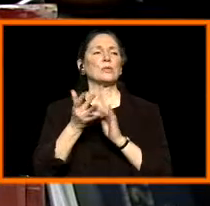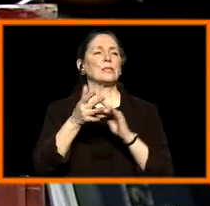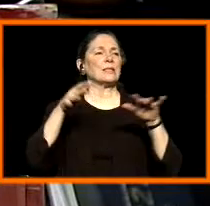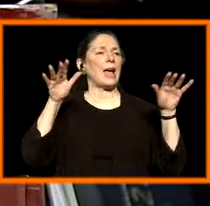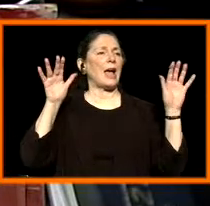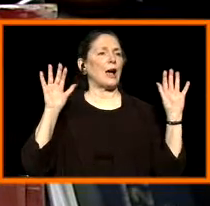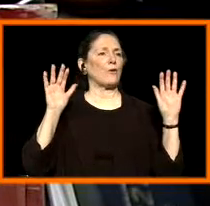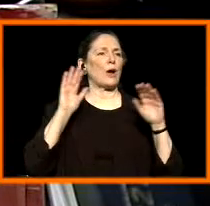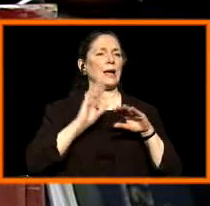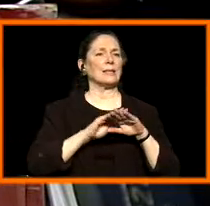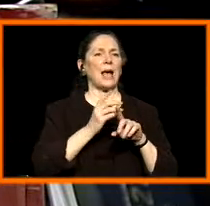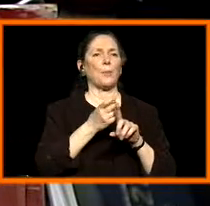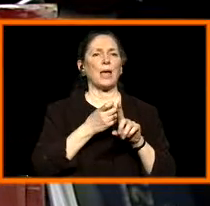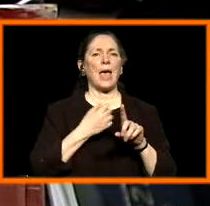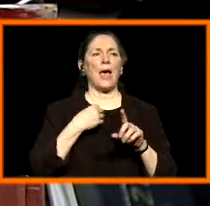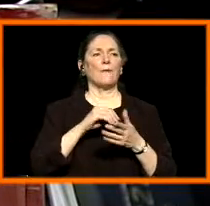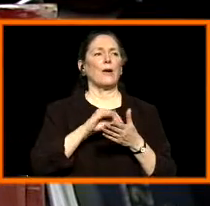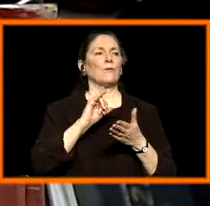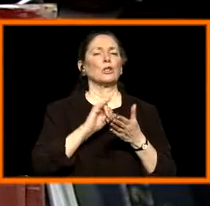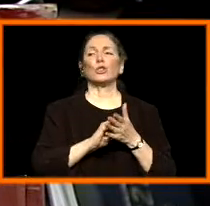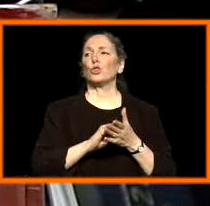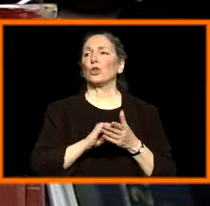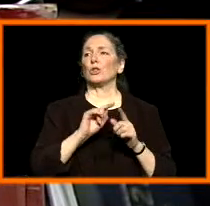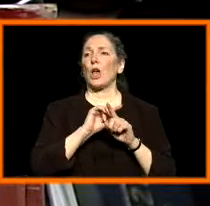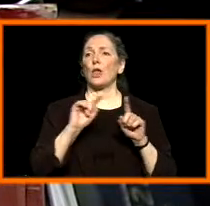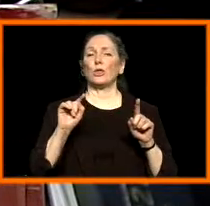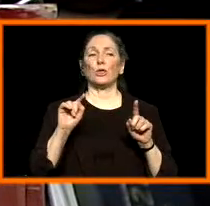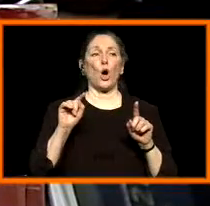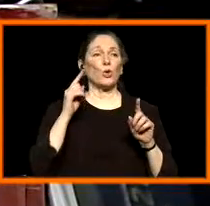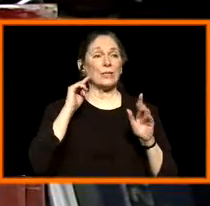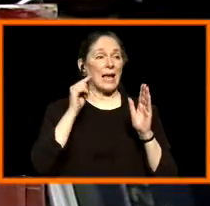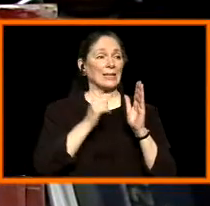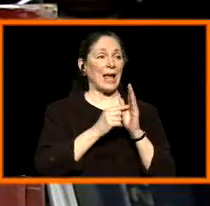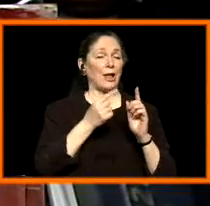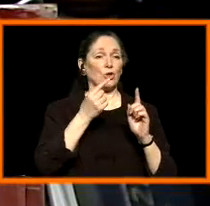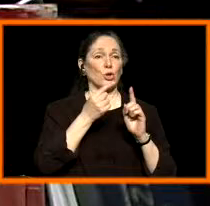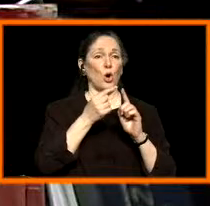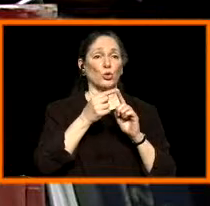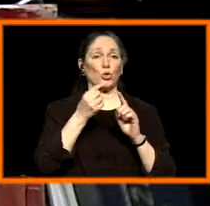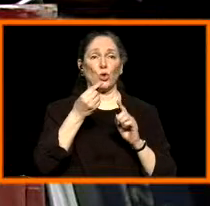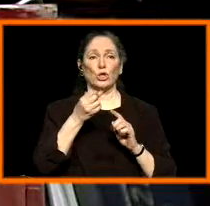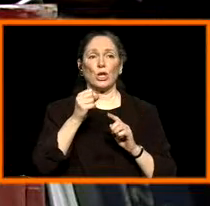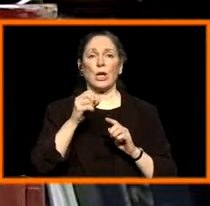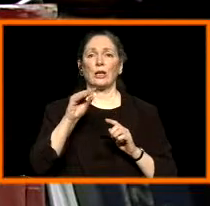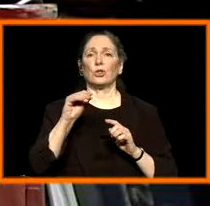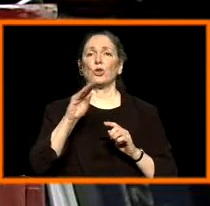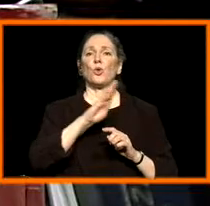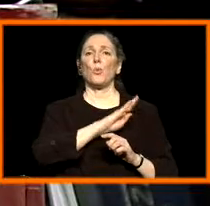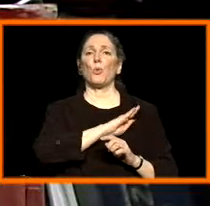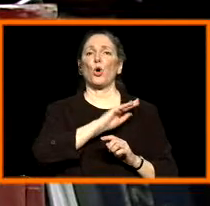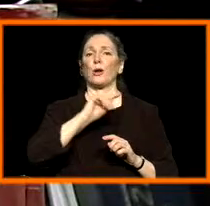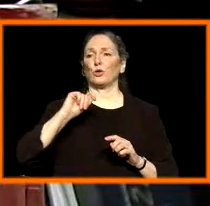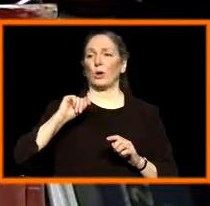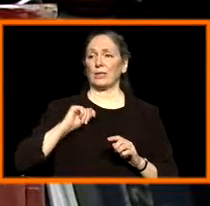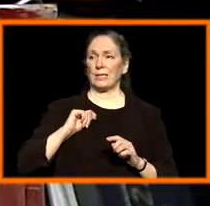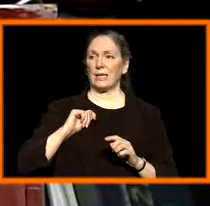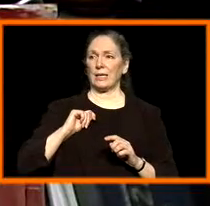sacrifice on behalf of our students. And those acknowledgments go to the GSU Board of